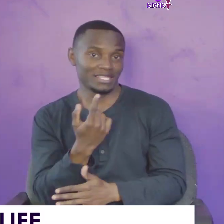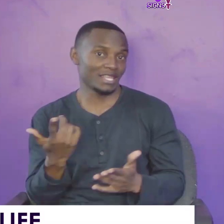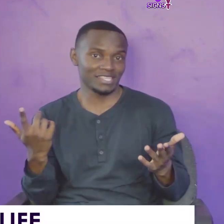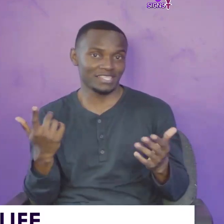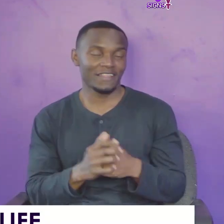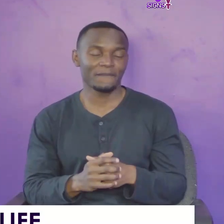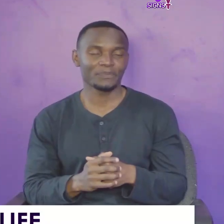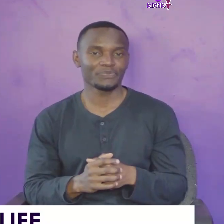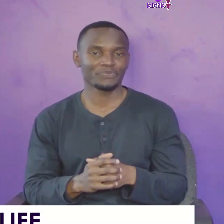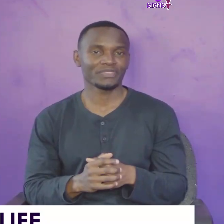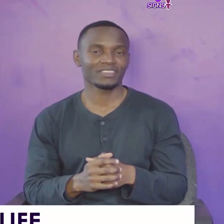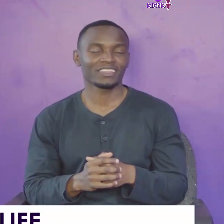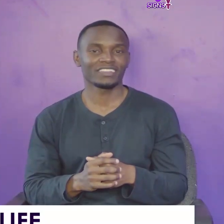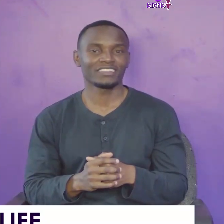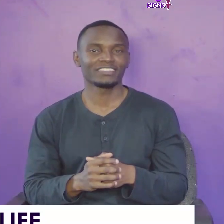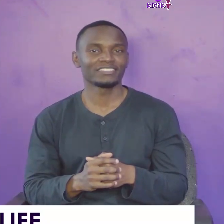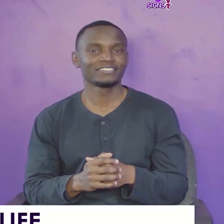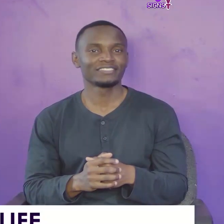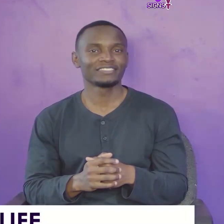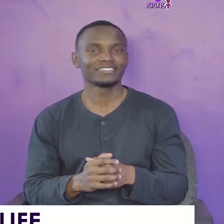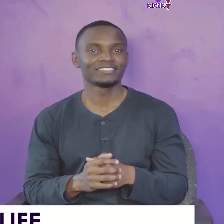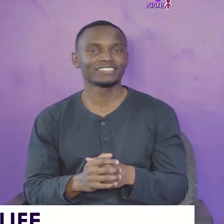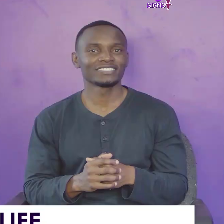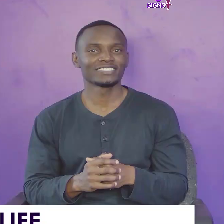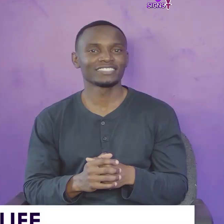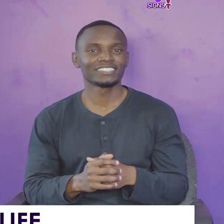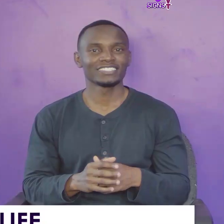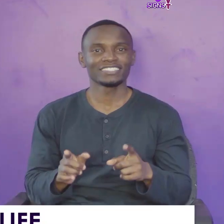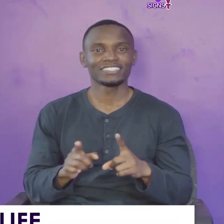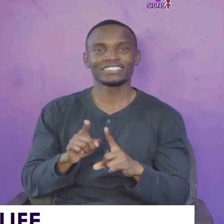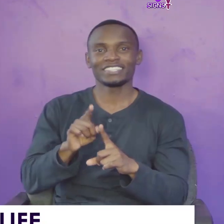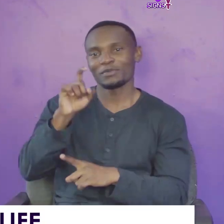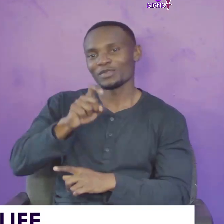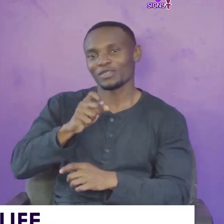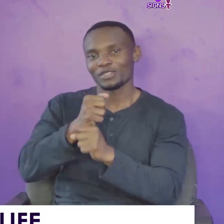I don't need to laugh so that I don't cough. You need to sanitize your mind, Jonah.